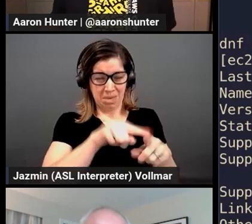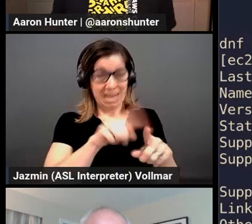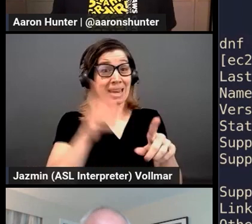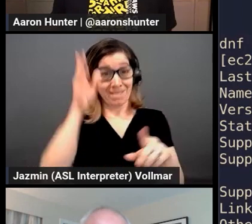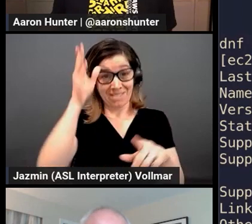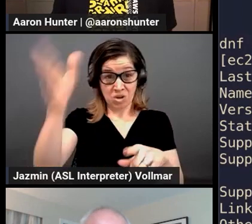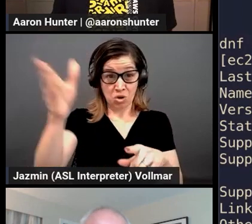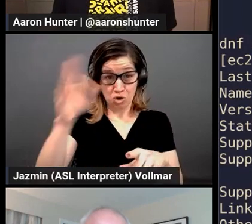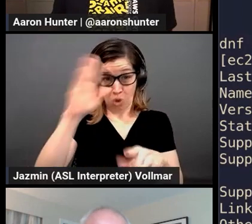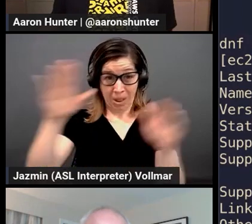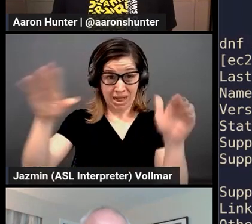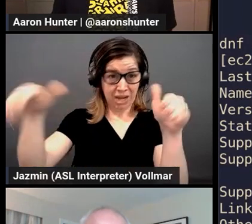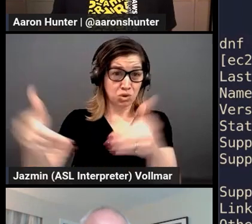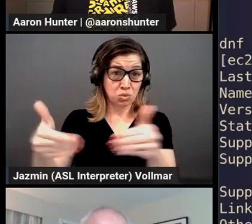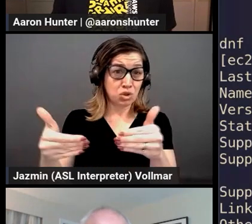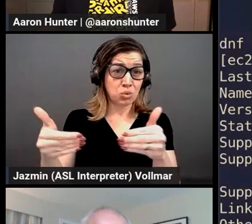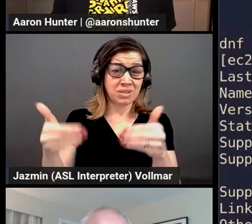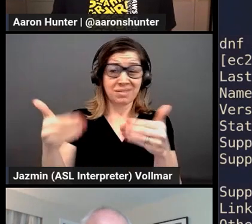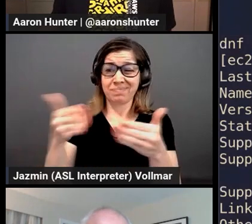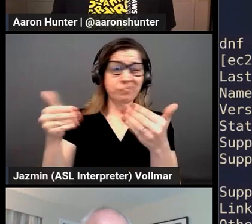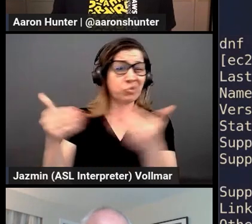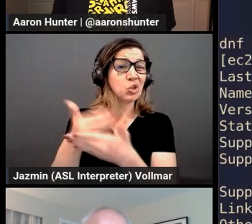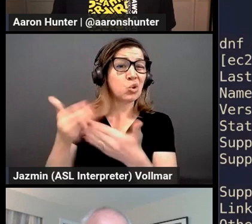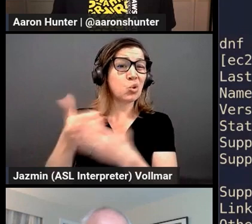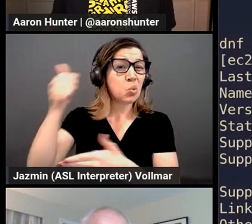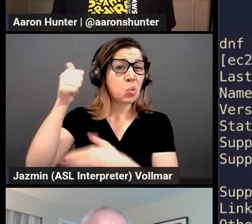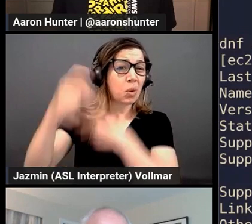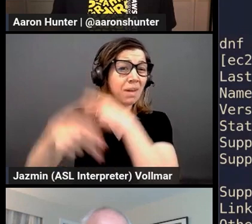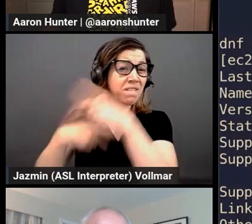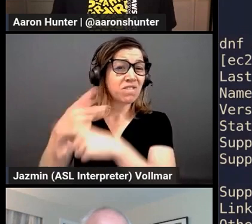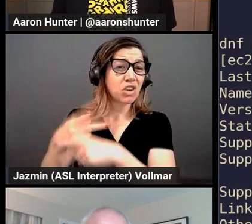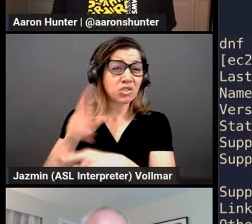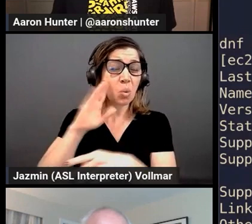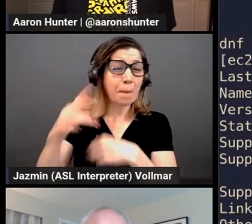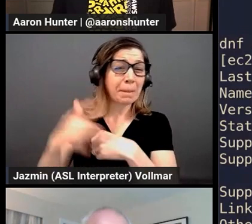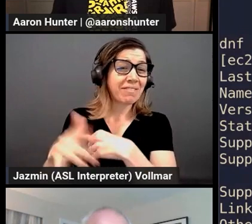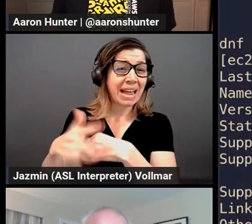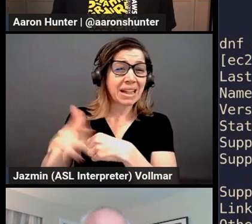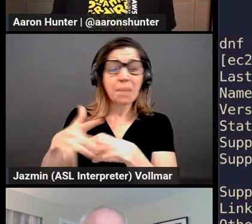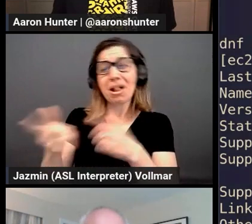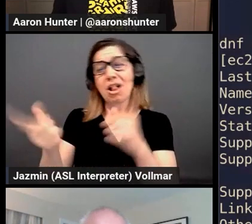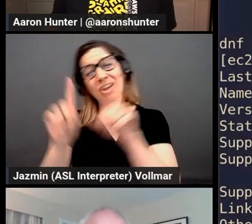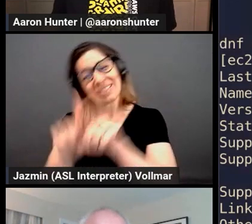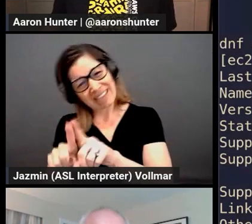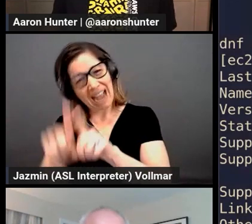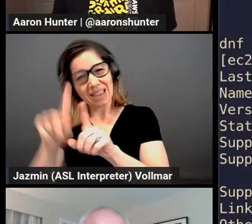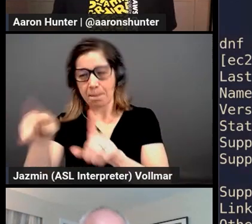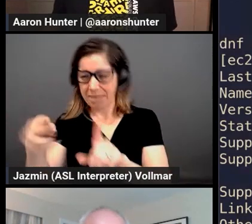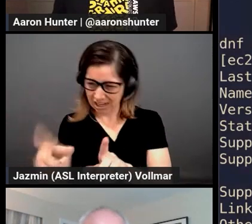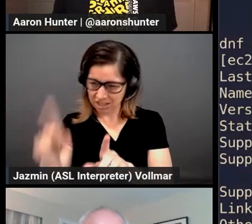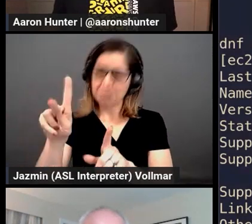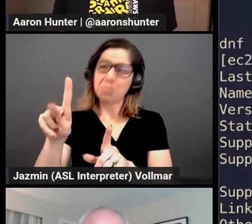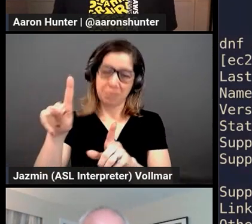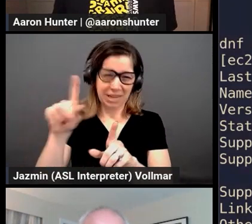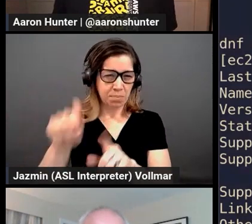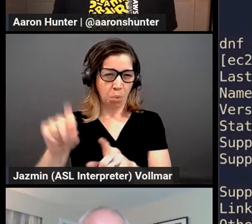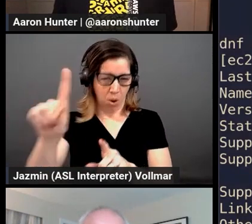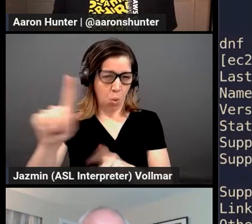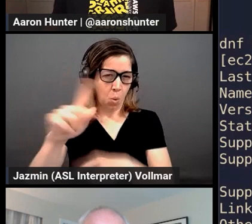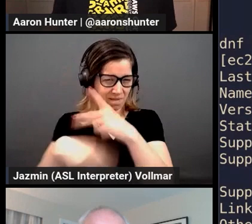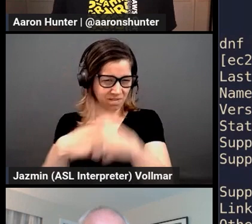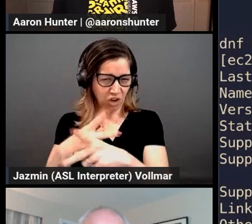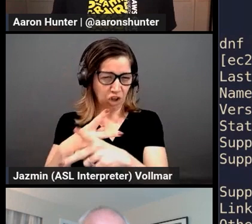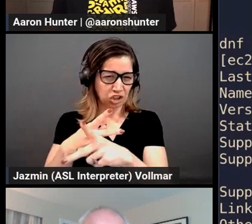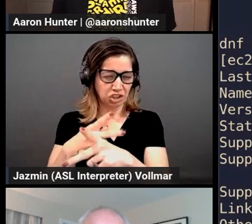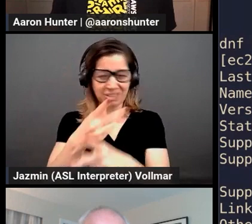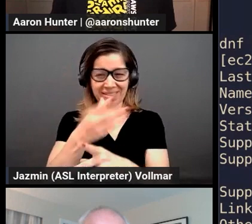going to introduce a newer version that will be available alongside the PHP 8.1 version in the repositories, and